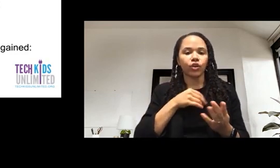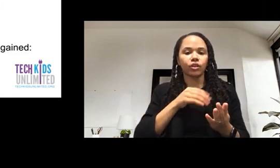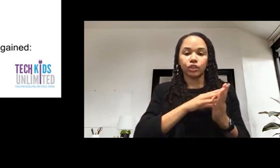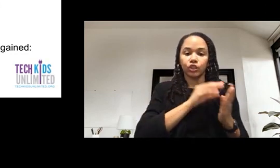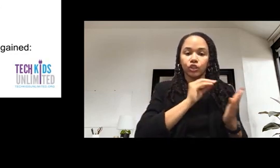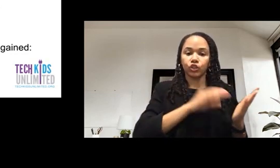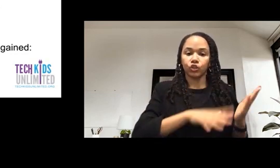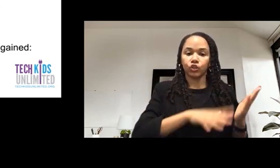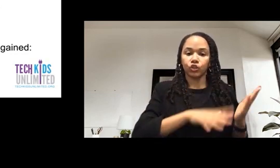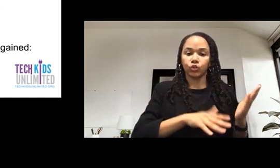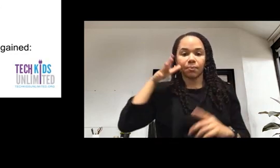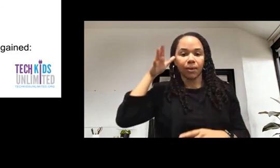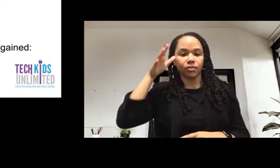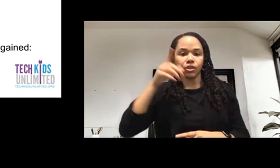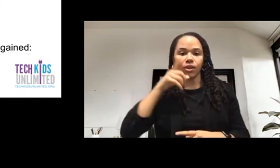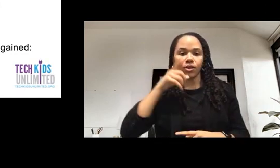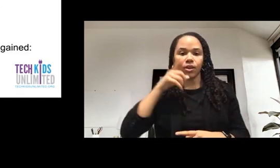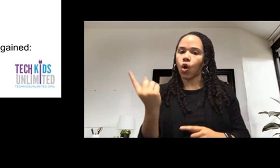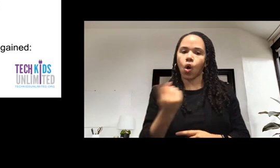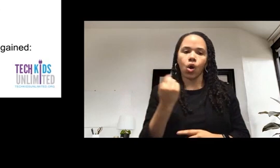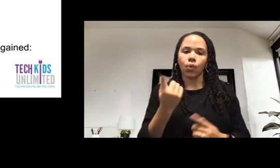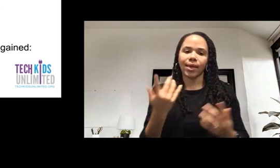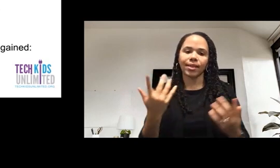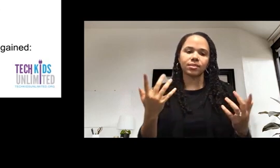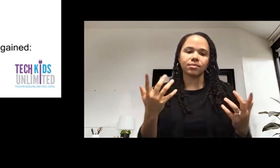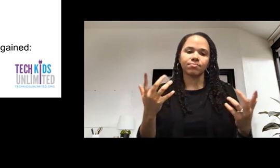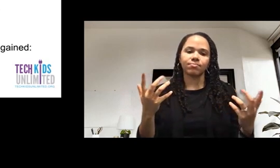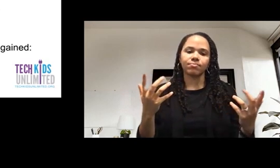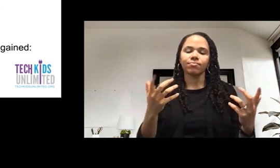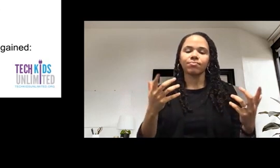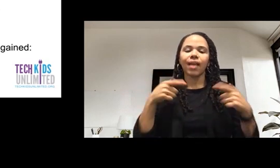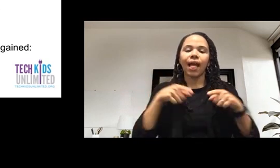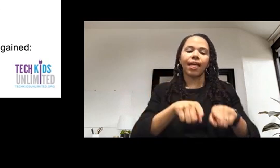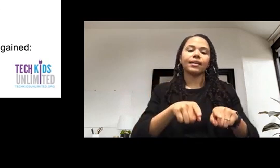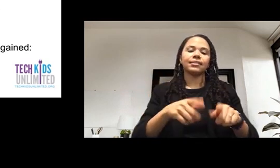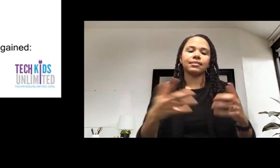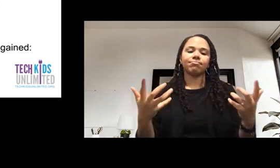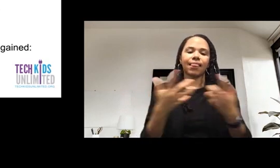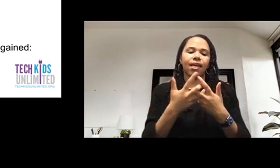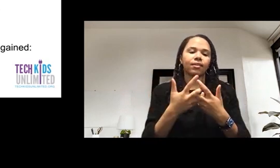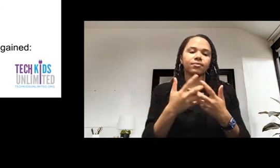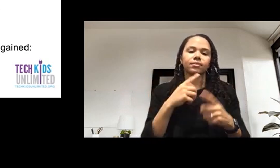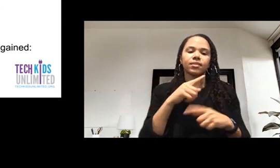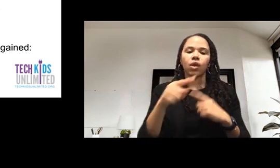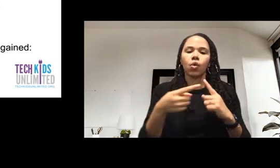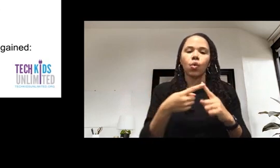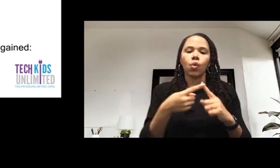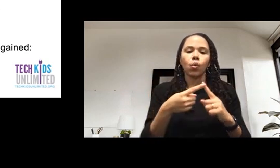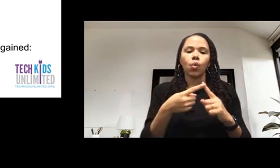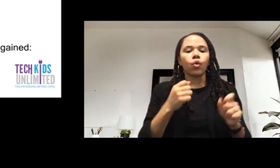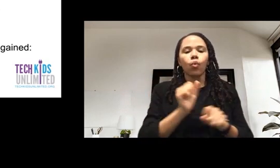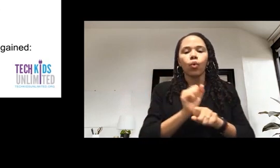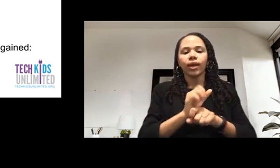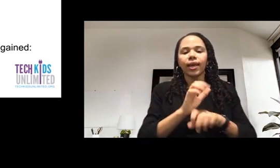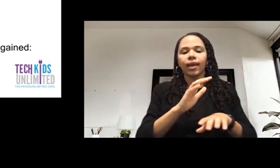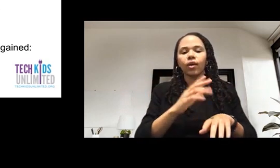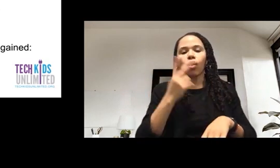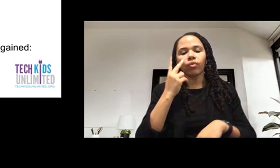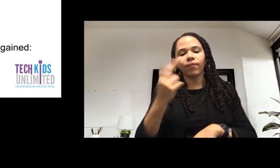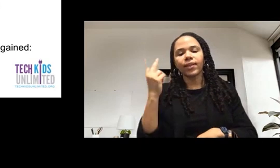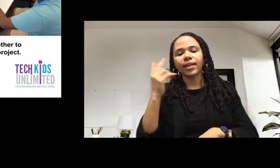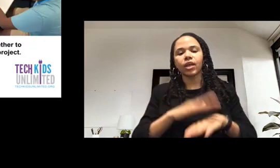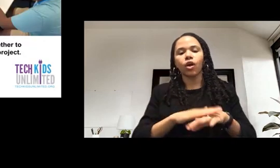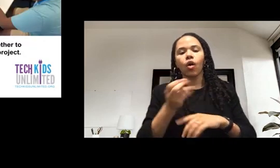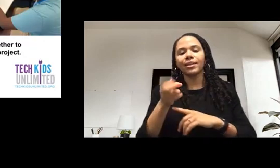and parents are not always aligned when reflecting on their own teen's career and learning goals and